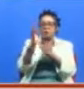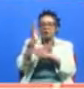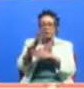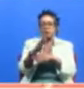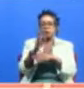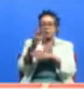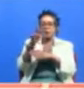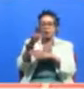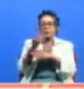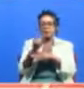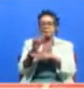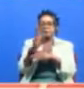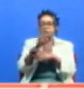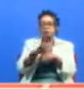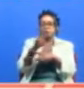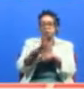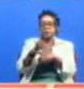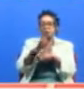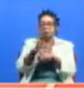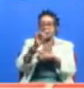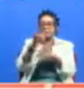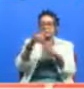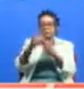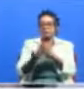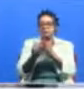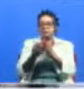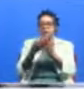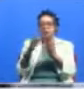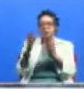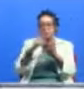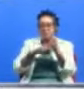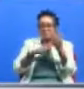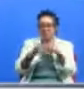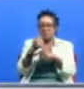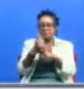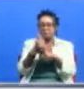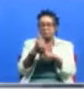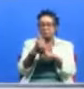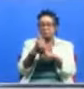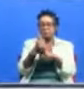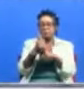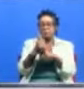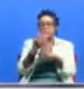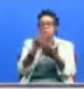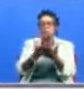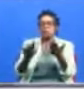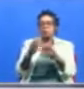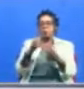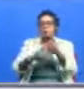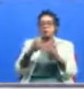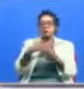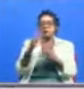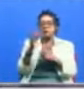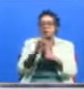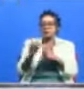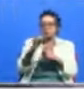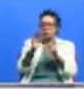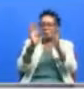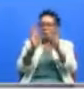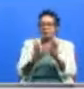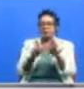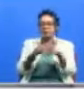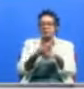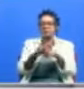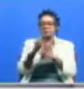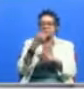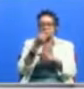Revenue Authority using receipts generated at the point of purchase. Zero-rated goods are products considered necessary, such as